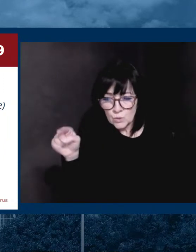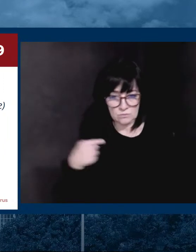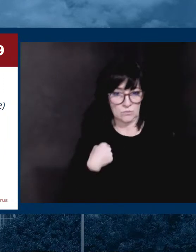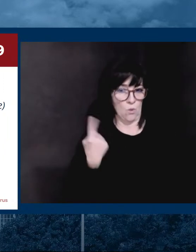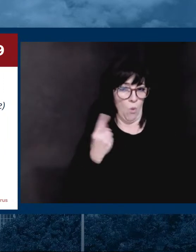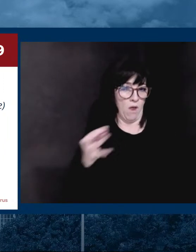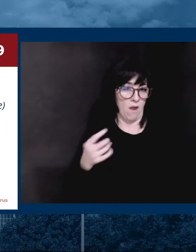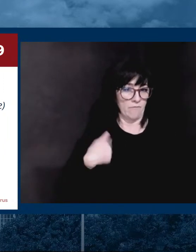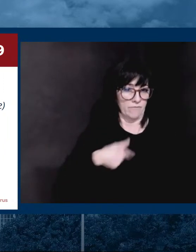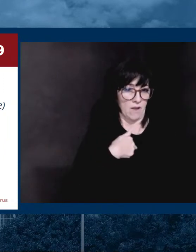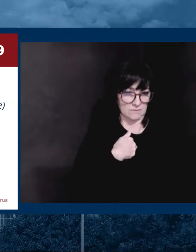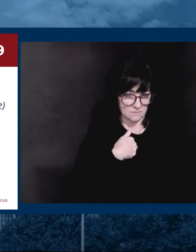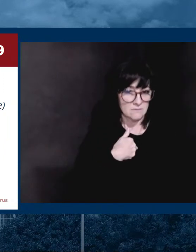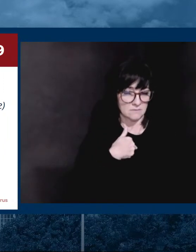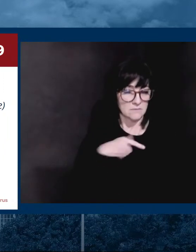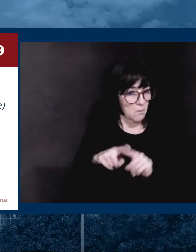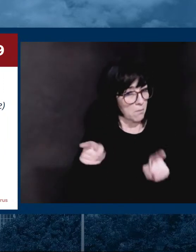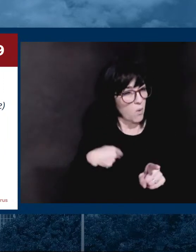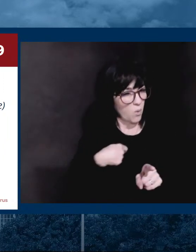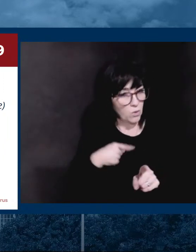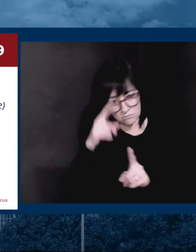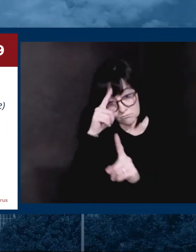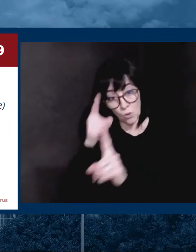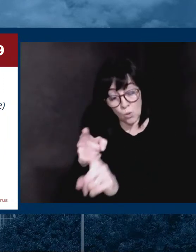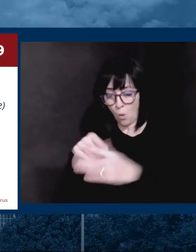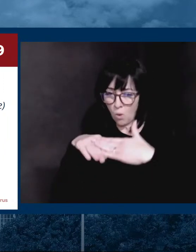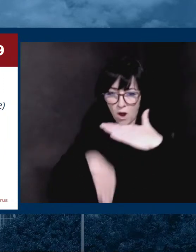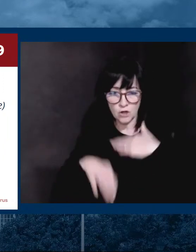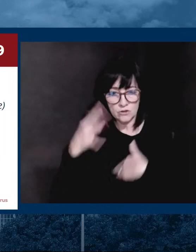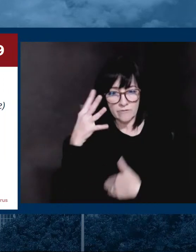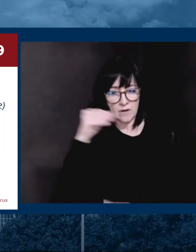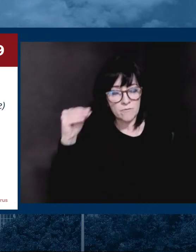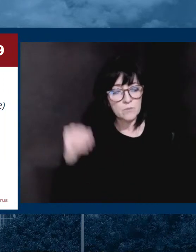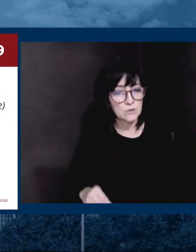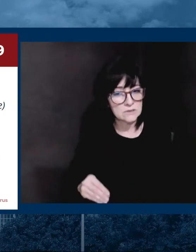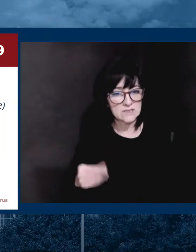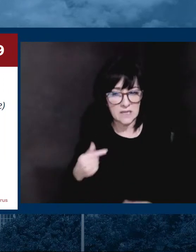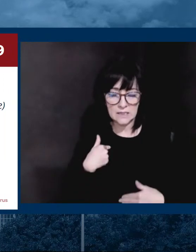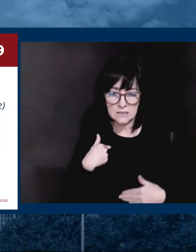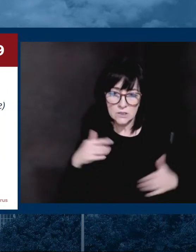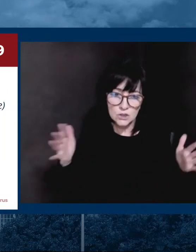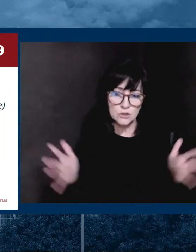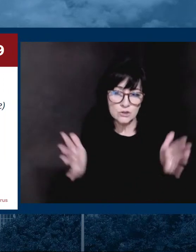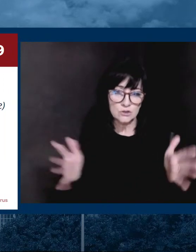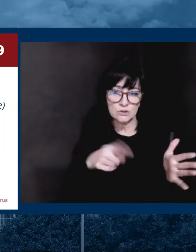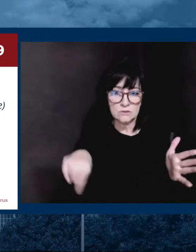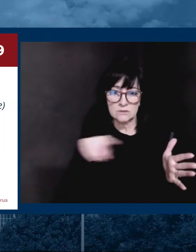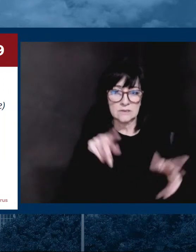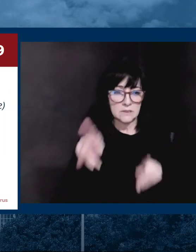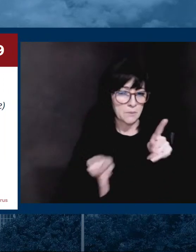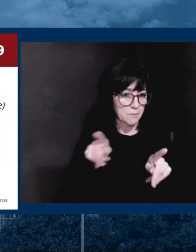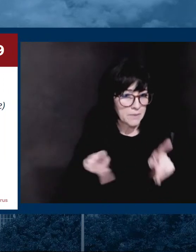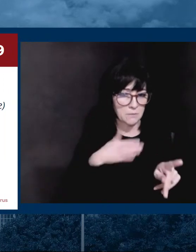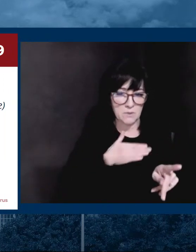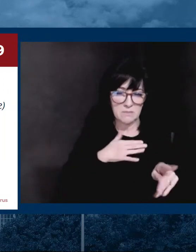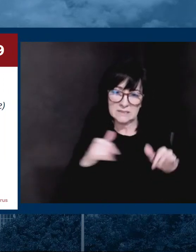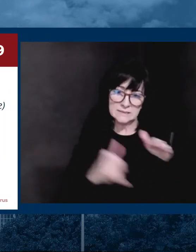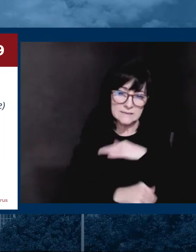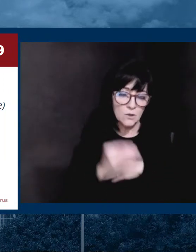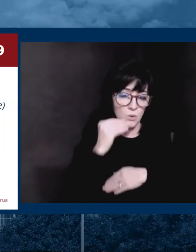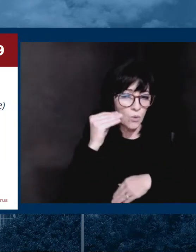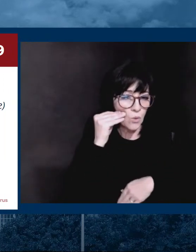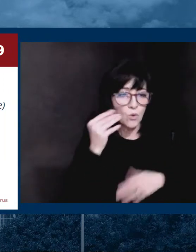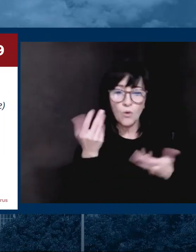follow the mask wearing guidelines, stay at home, and stay out of crowds and gathering places outside of the